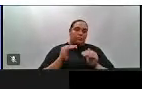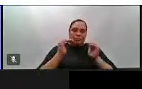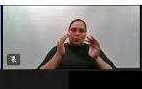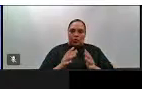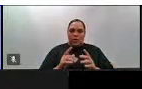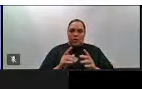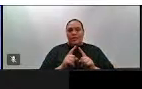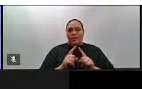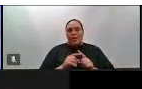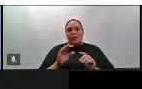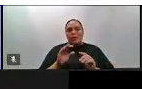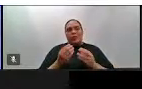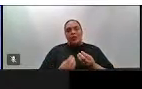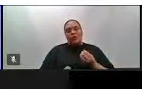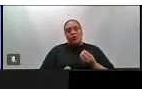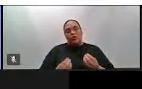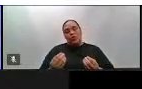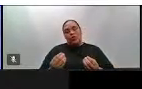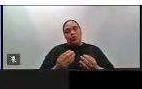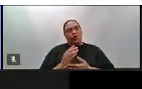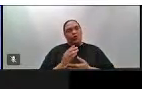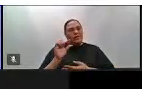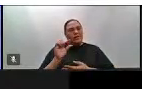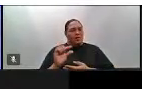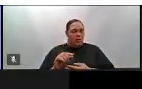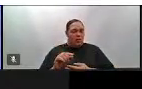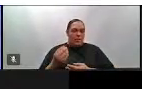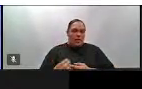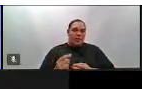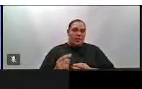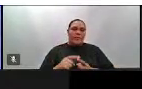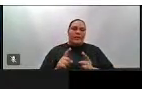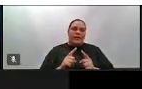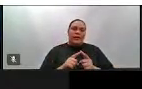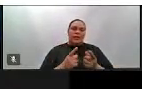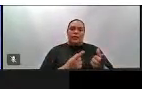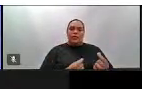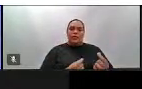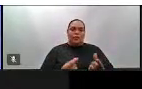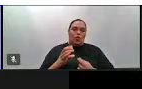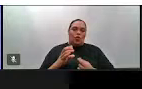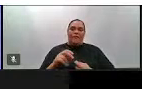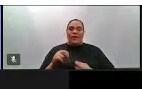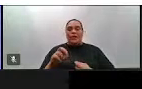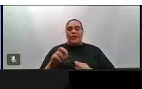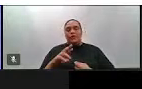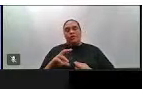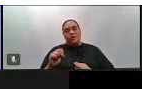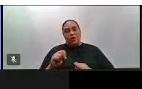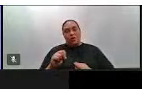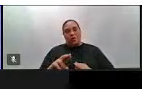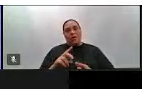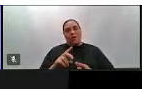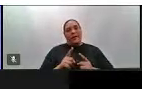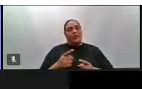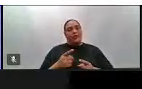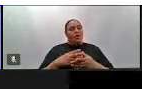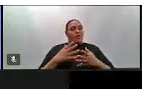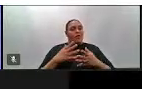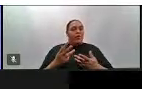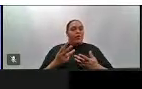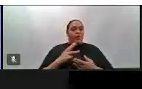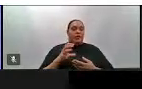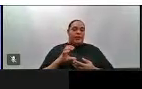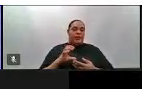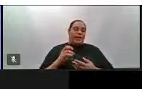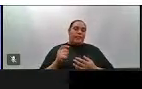particular minor children rights. She also is a conveyancer. She's a presiding officer at the Western